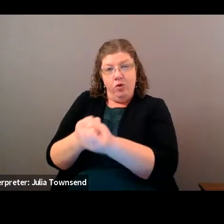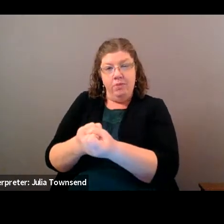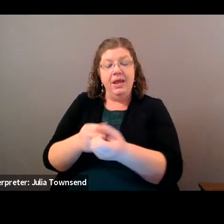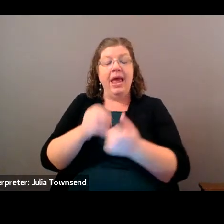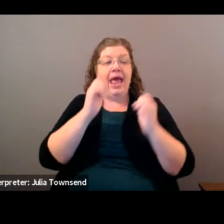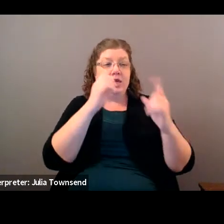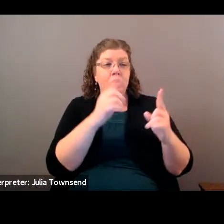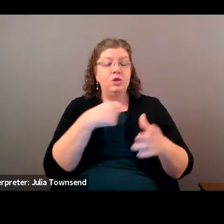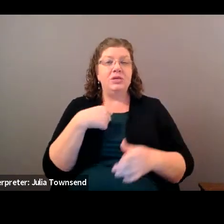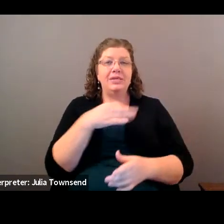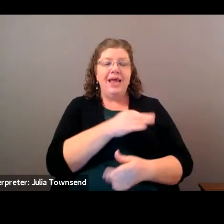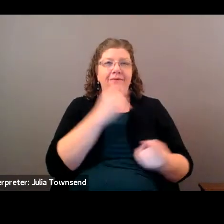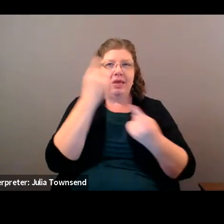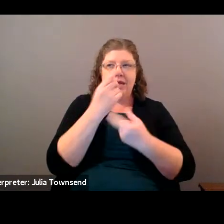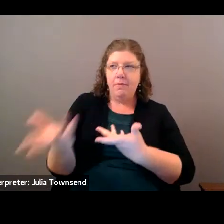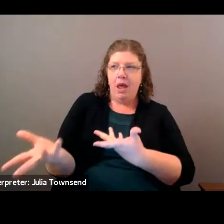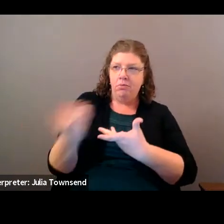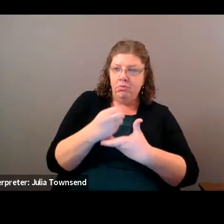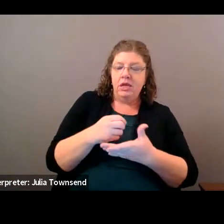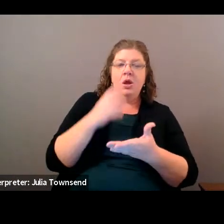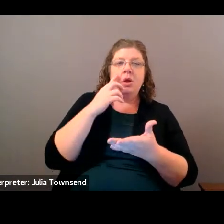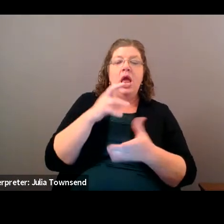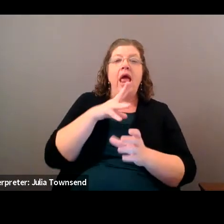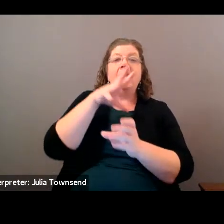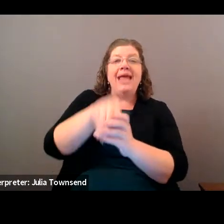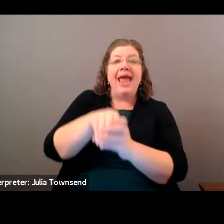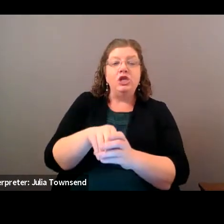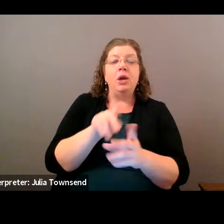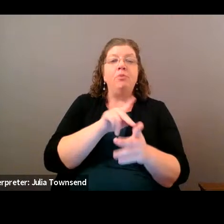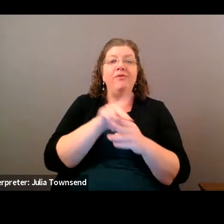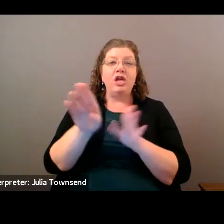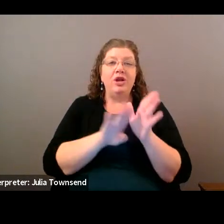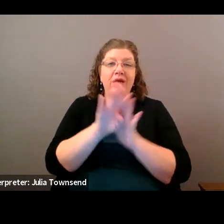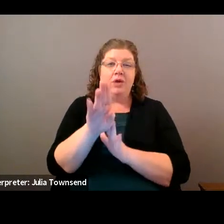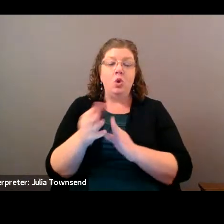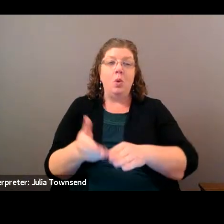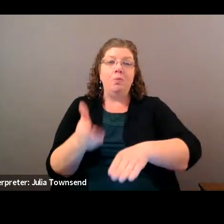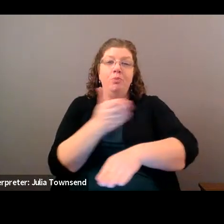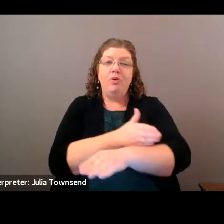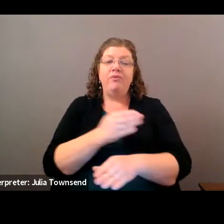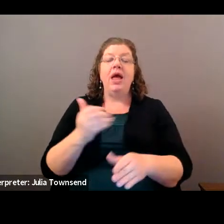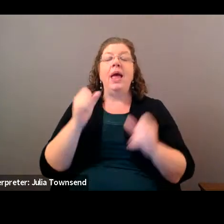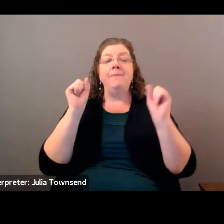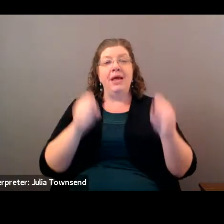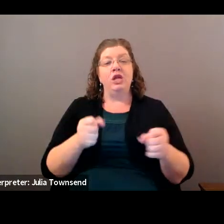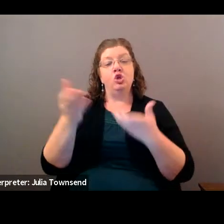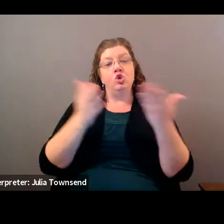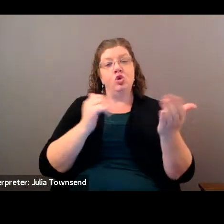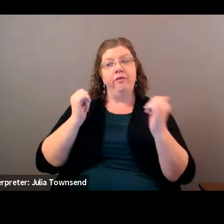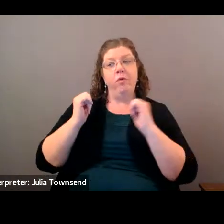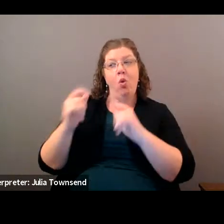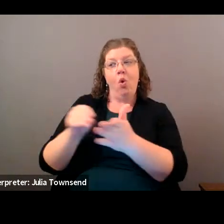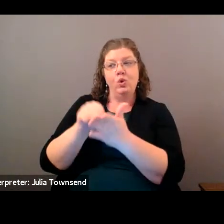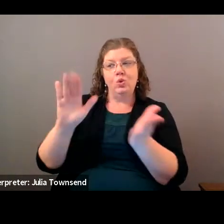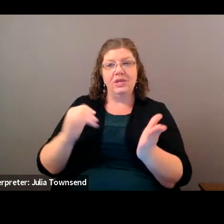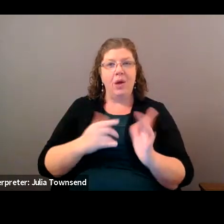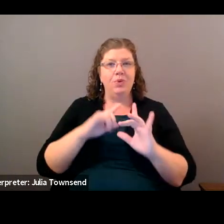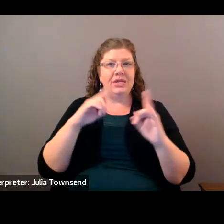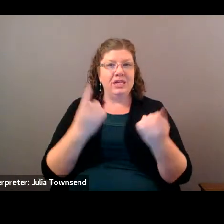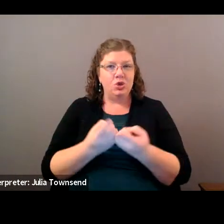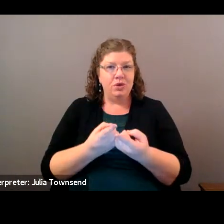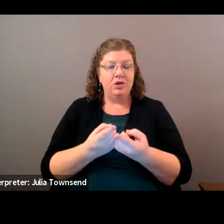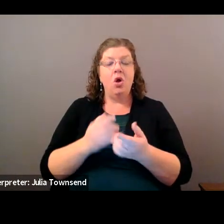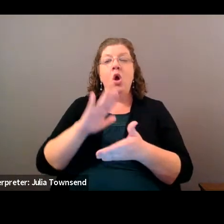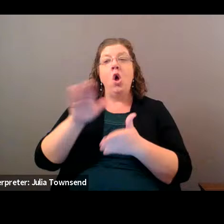always be seeking to engage in professional development to improve their ability to serve all students in our district. All students can achieve at